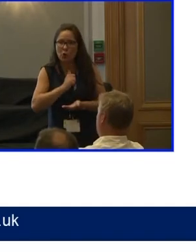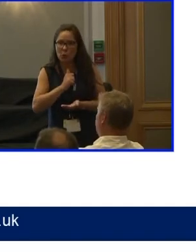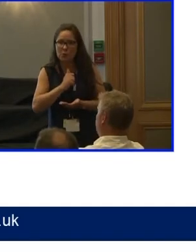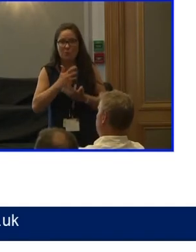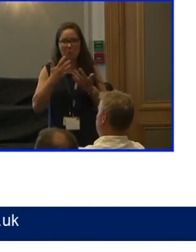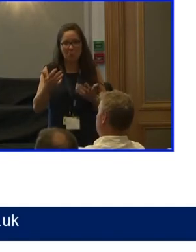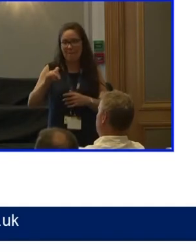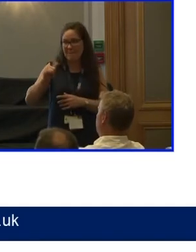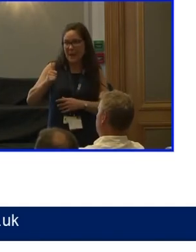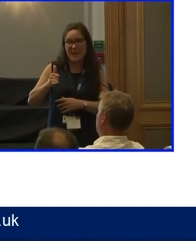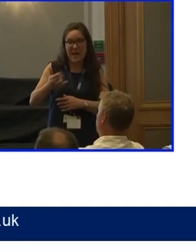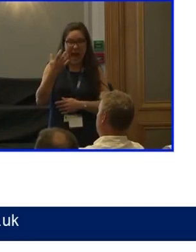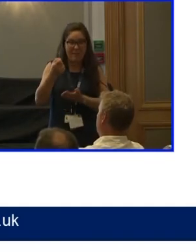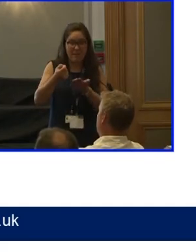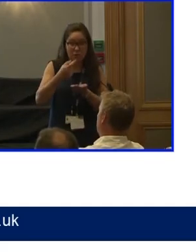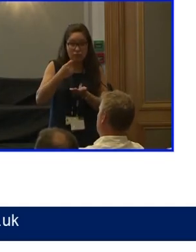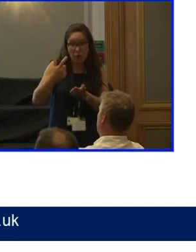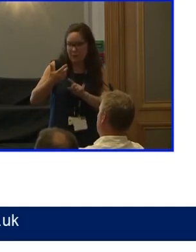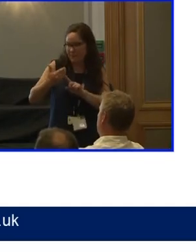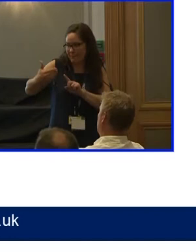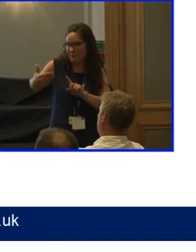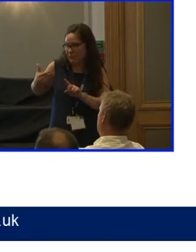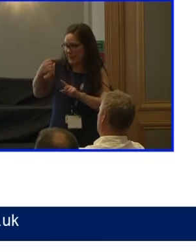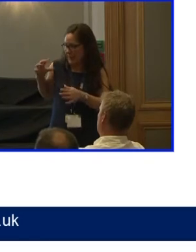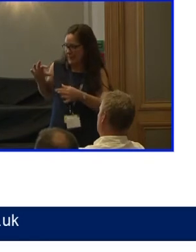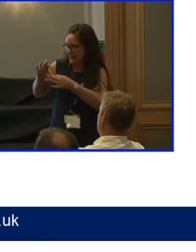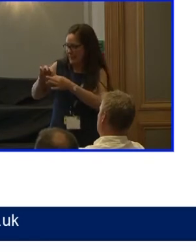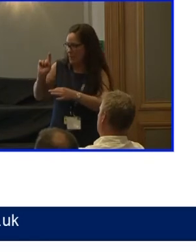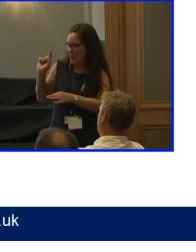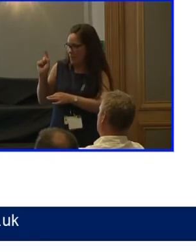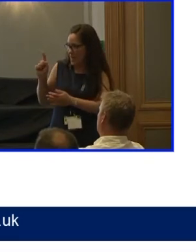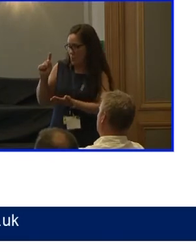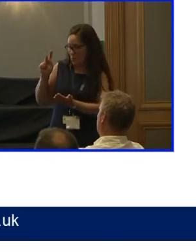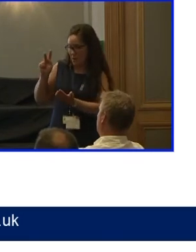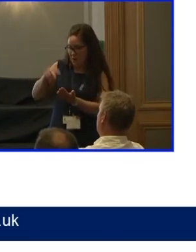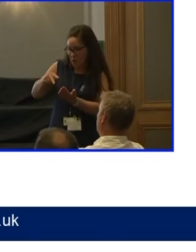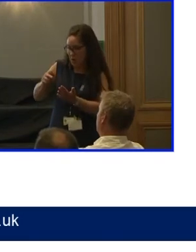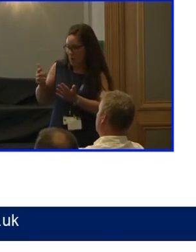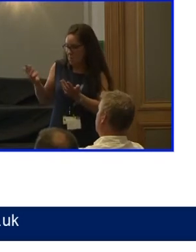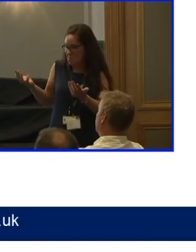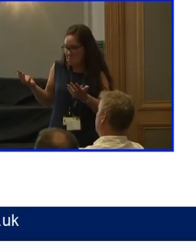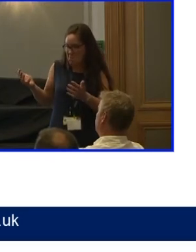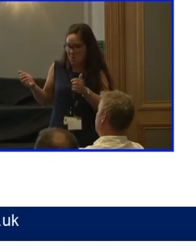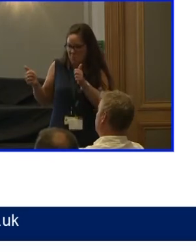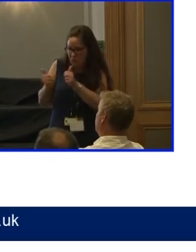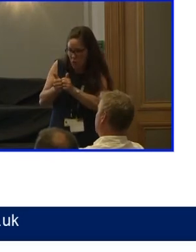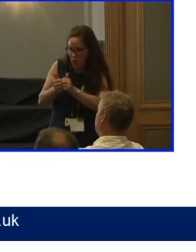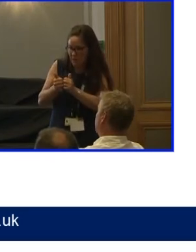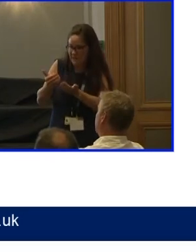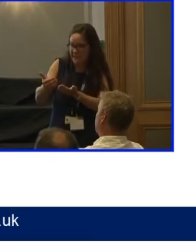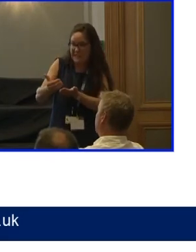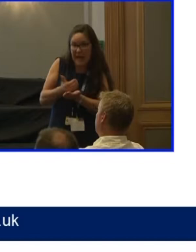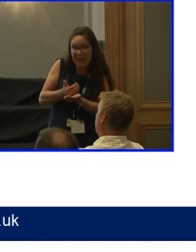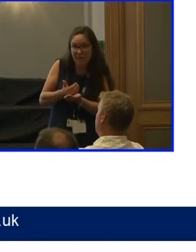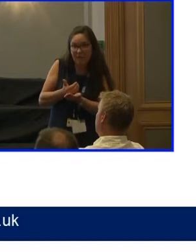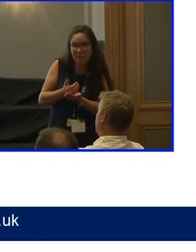treatments are used in an experimental way. And the MHRA will look at its whether it's reasonably safe based on the available